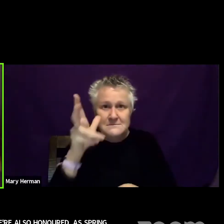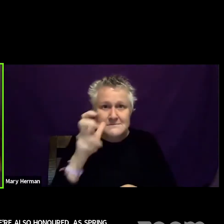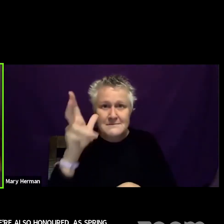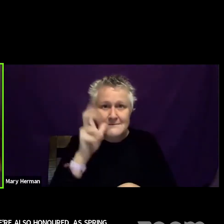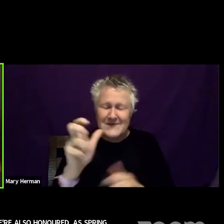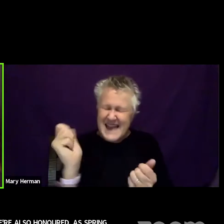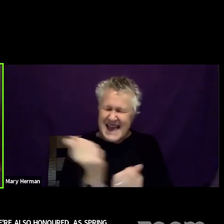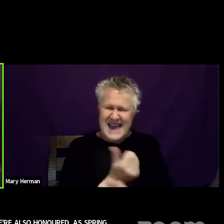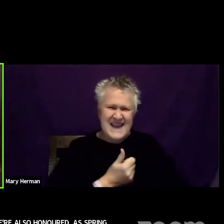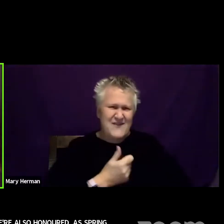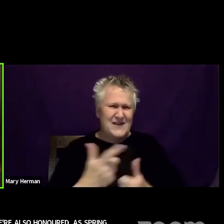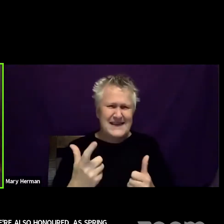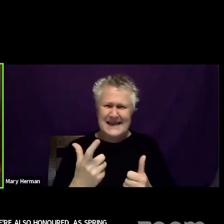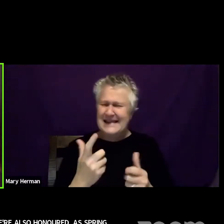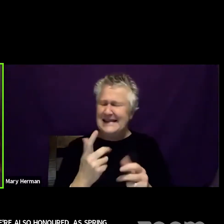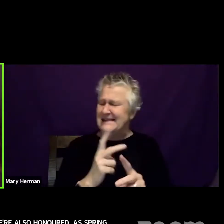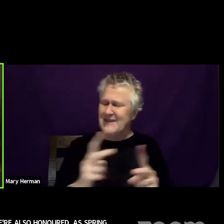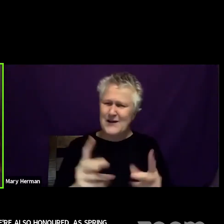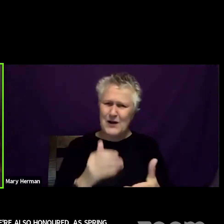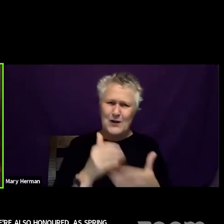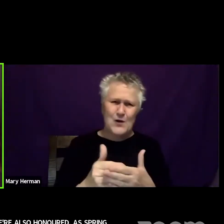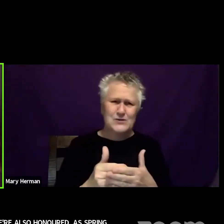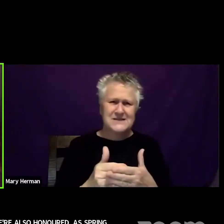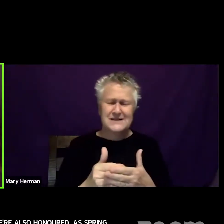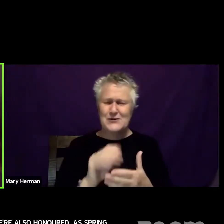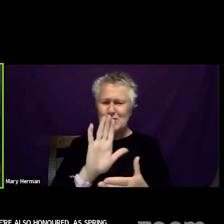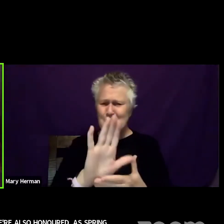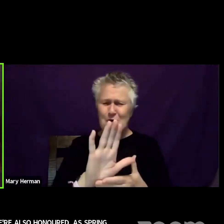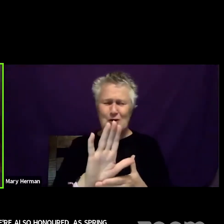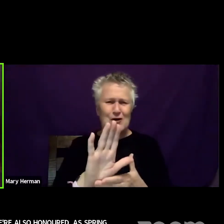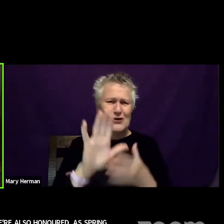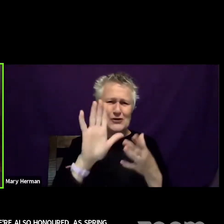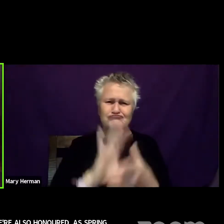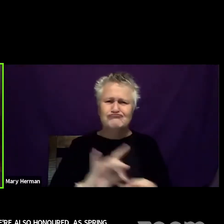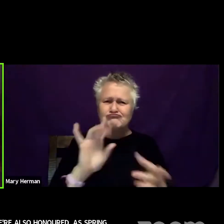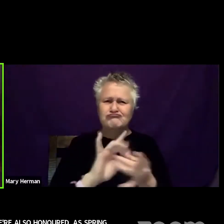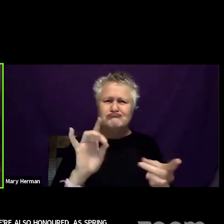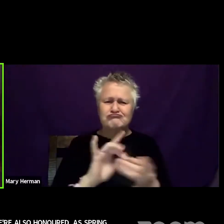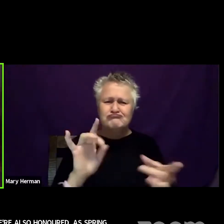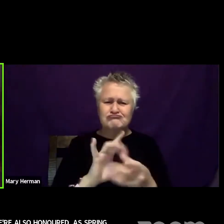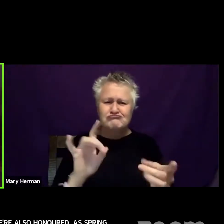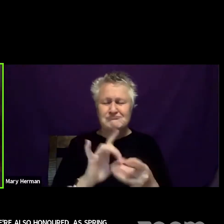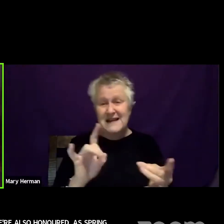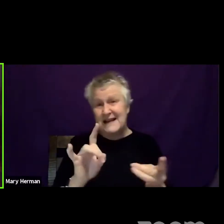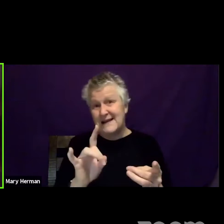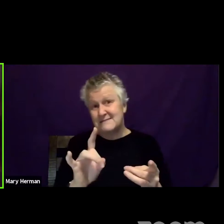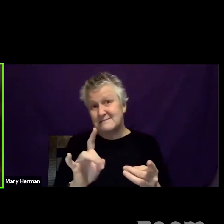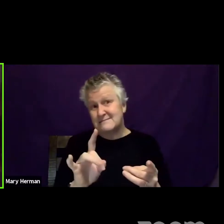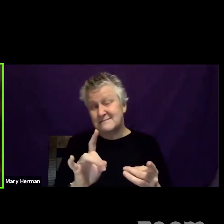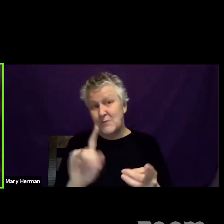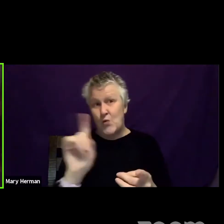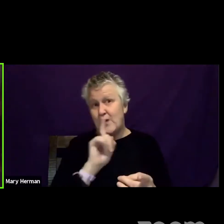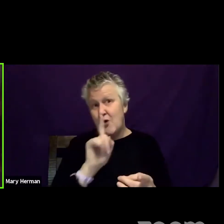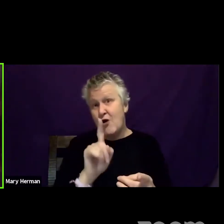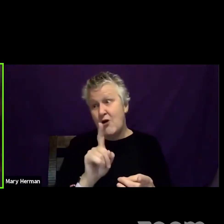reflections on the history that gets us to where we are, I suppose. I'm